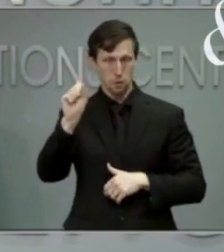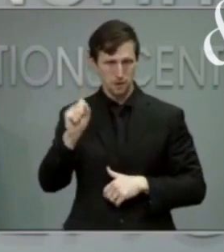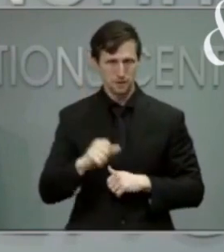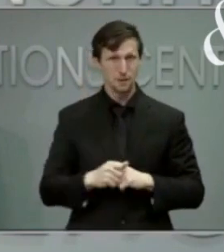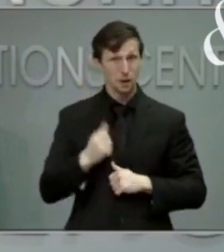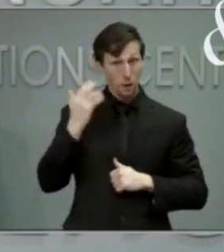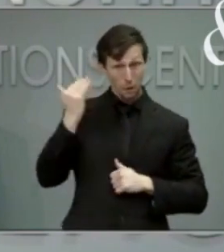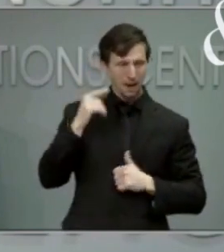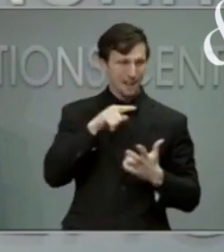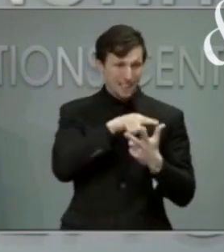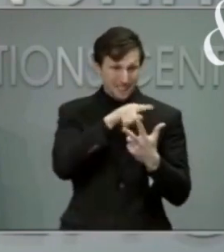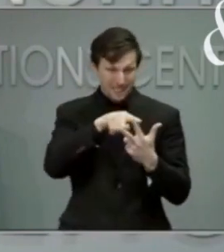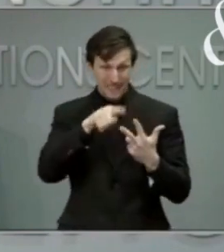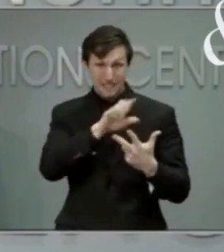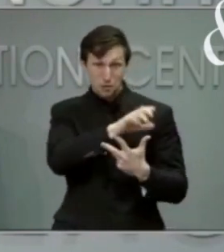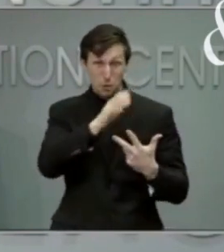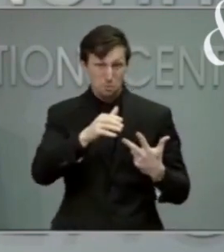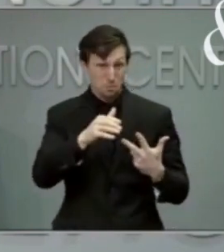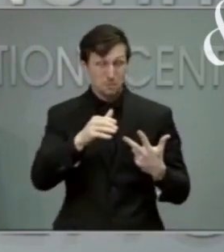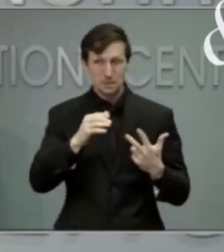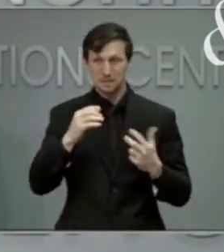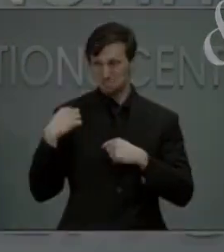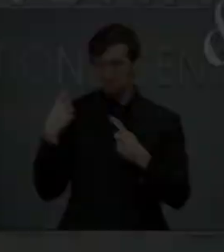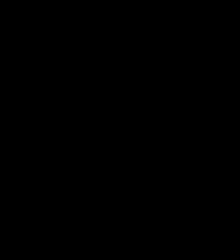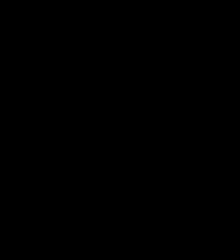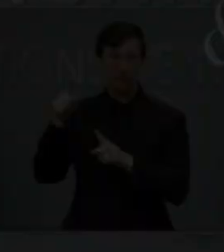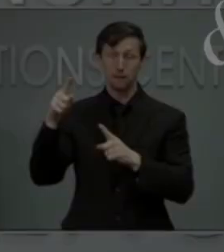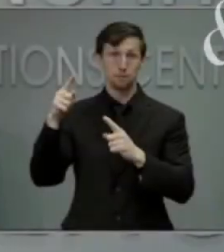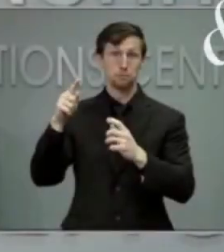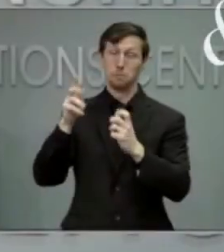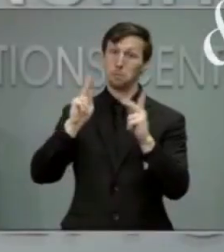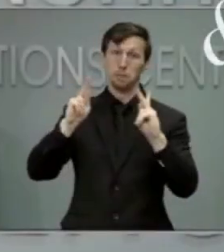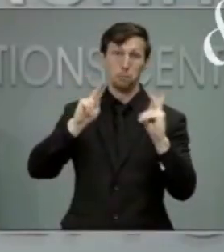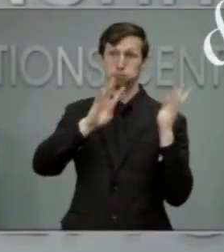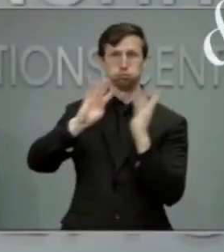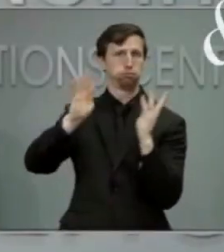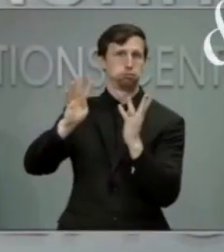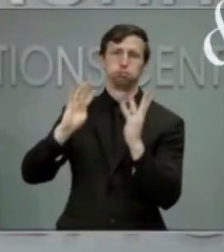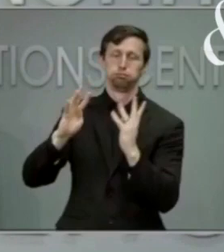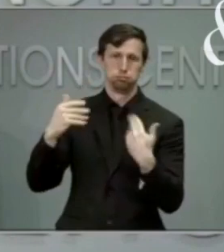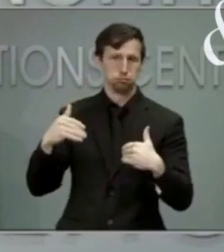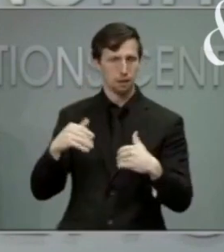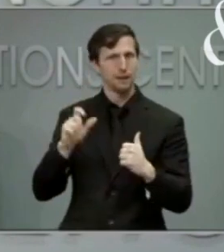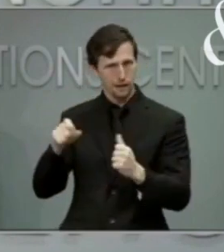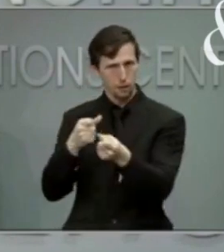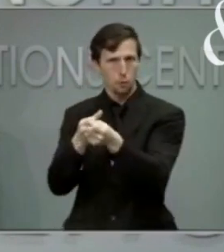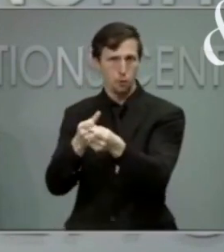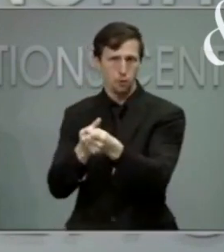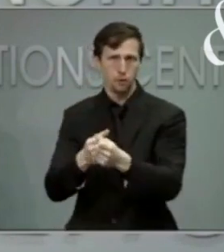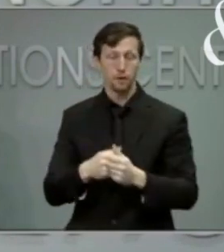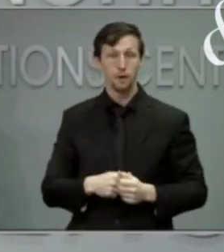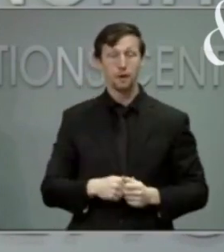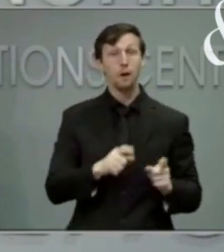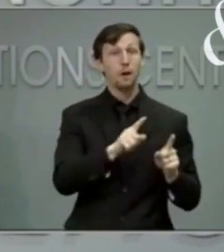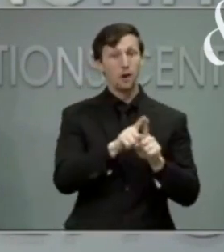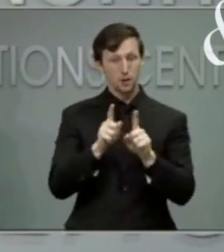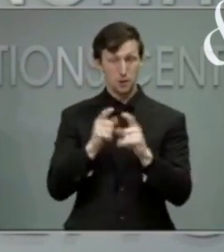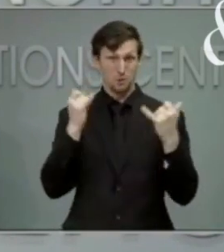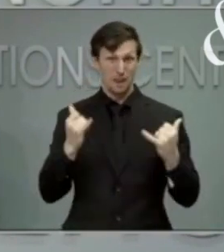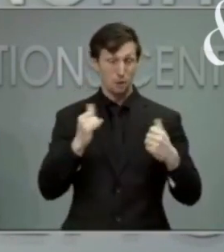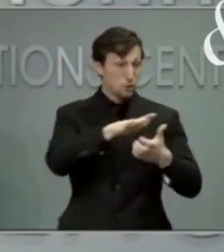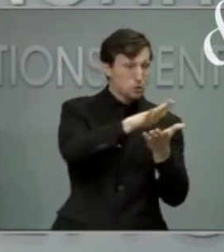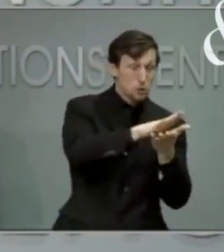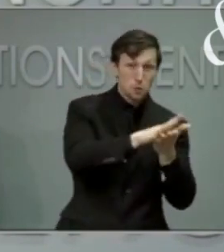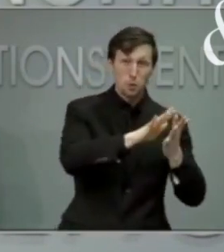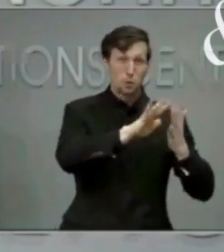state employees who did not get raises the last 2 years. The need for access to high-speed internet everywhere is more apparent than